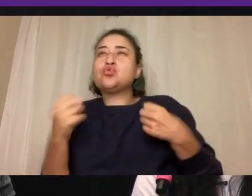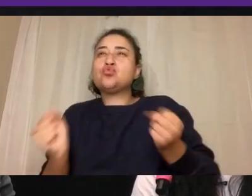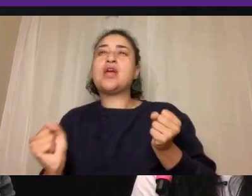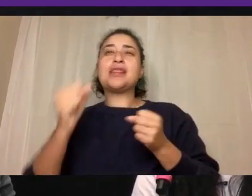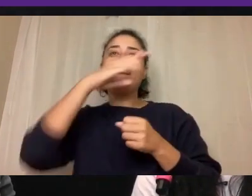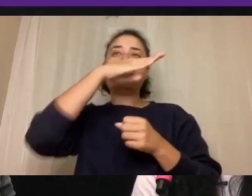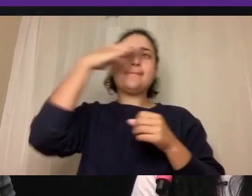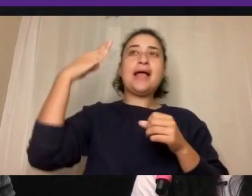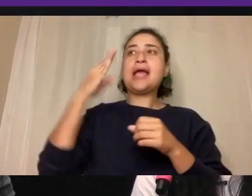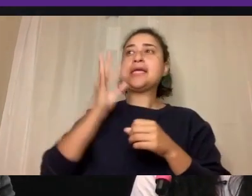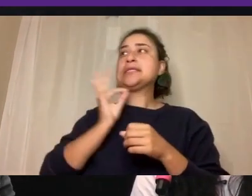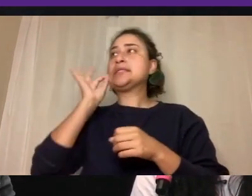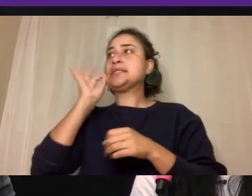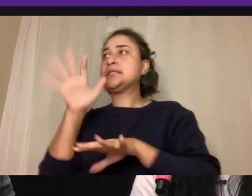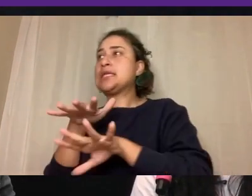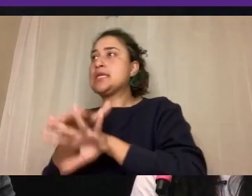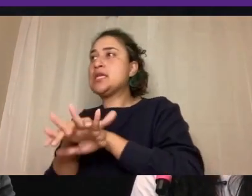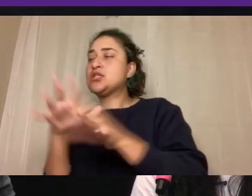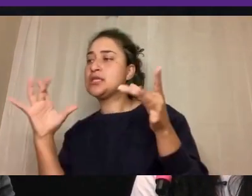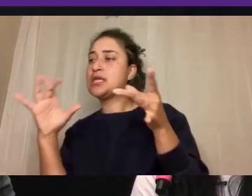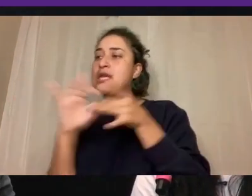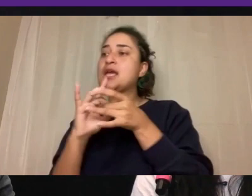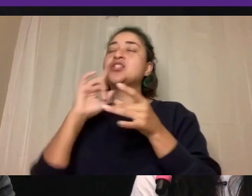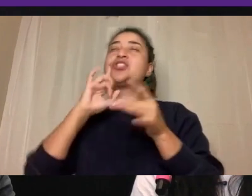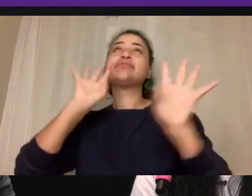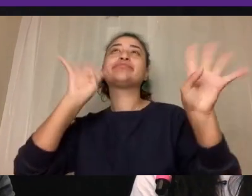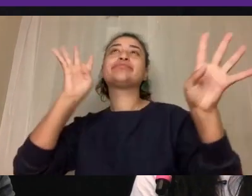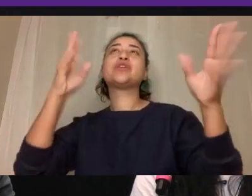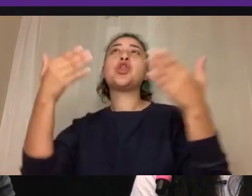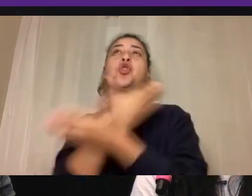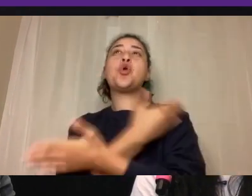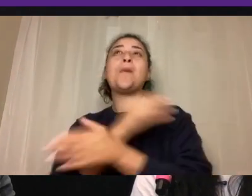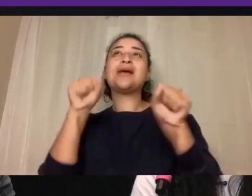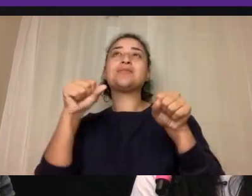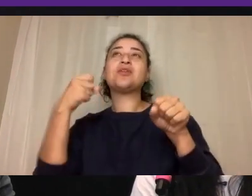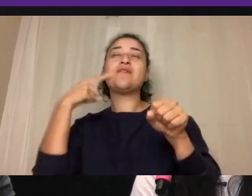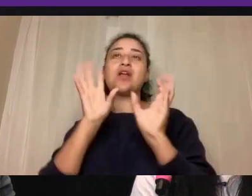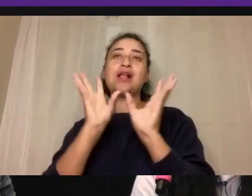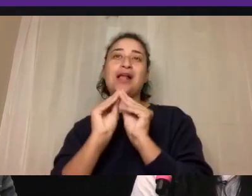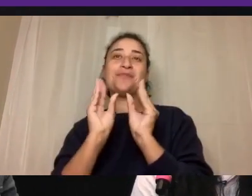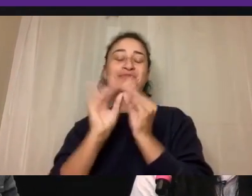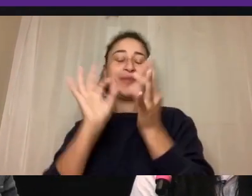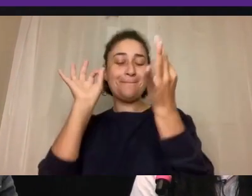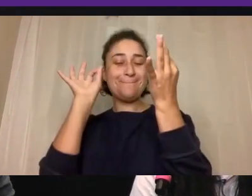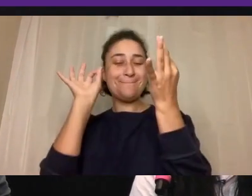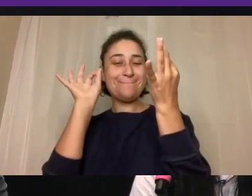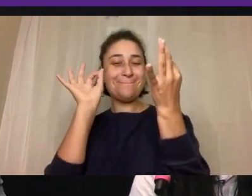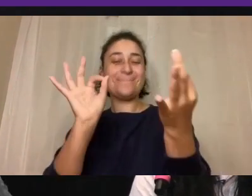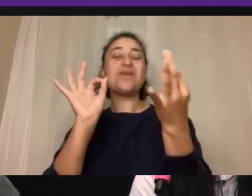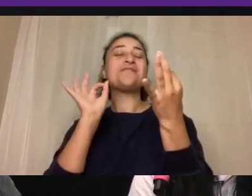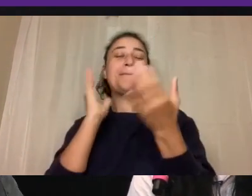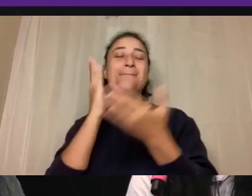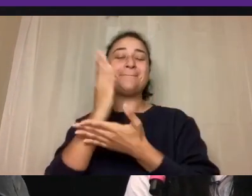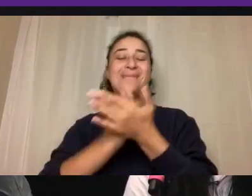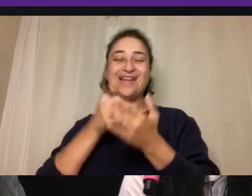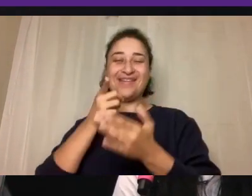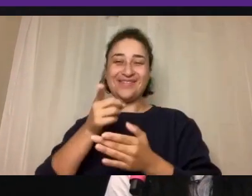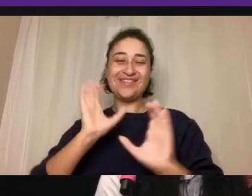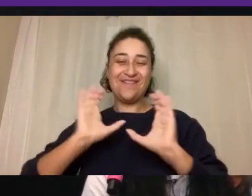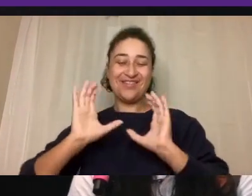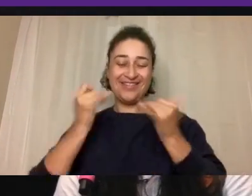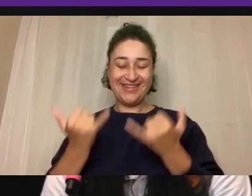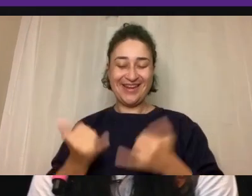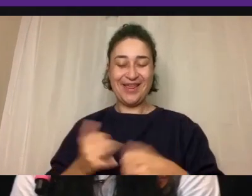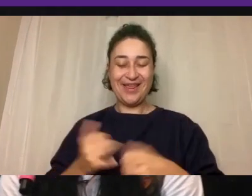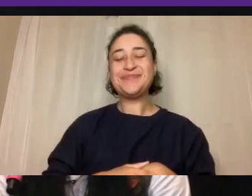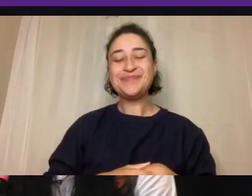relations and creating new possibilities for collaboration, a perfect candidate for this conversation. Welcome. We then